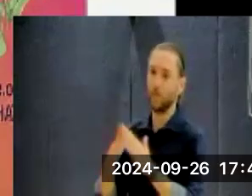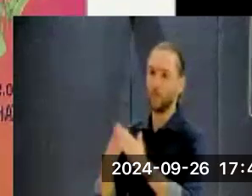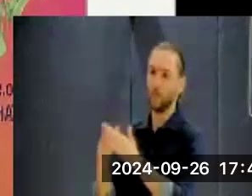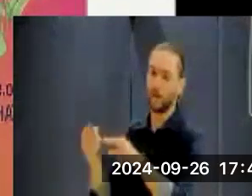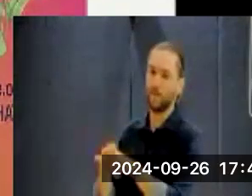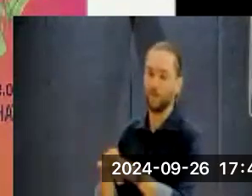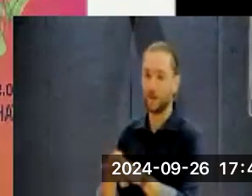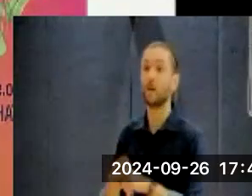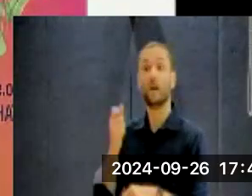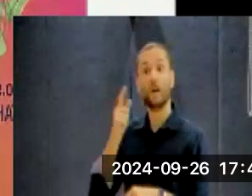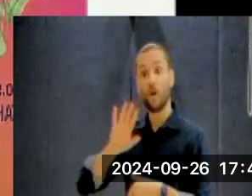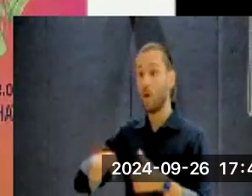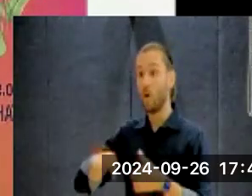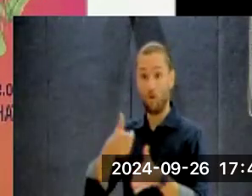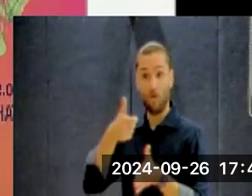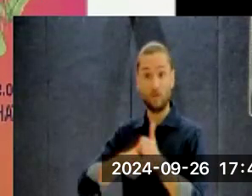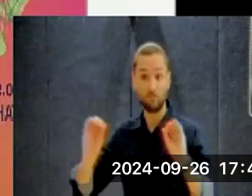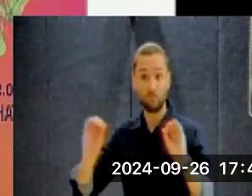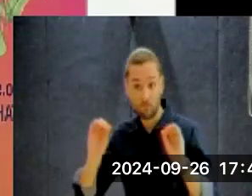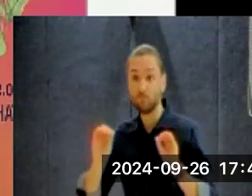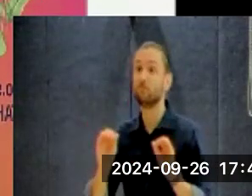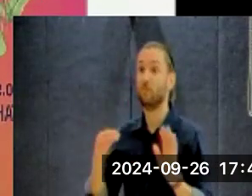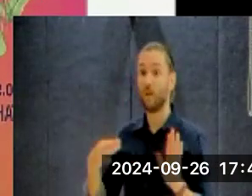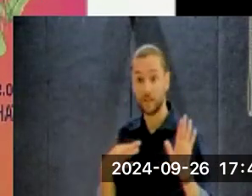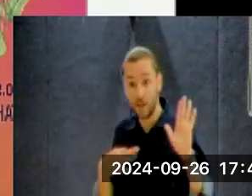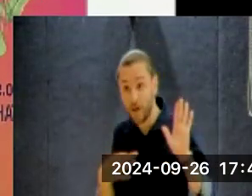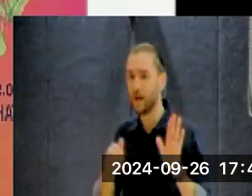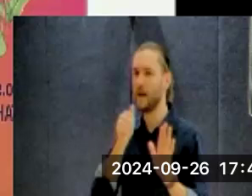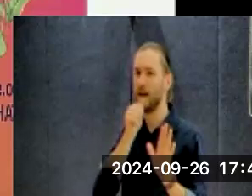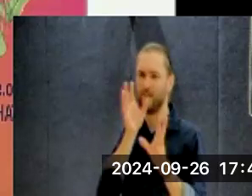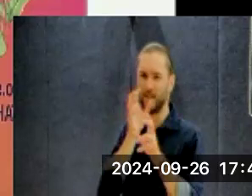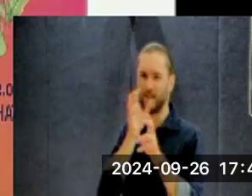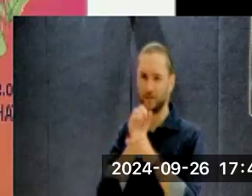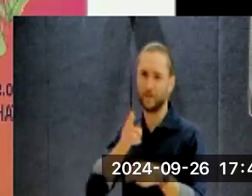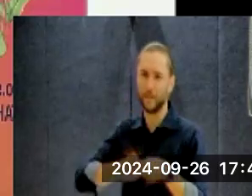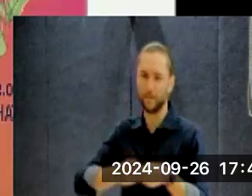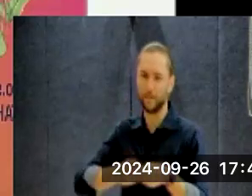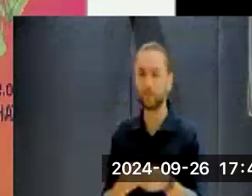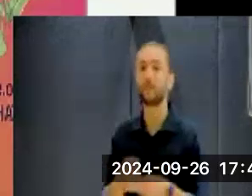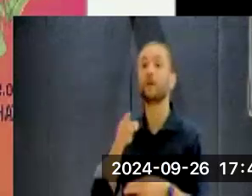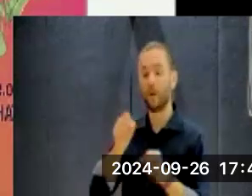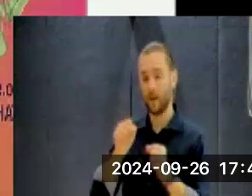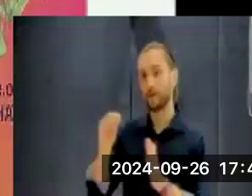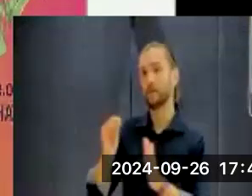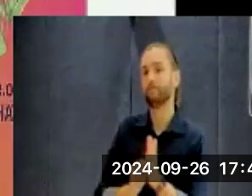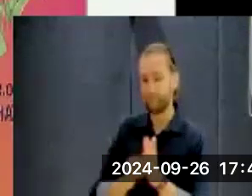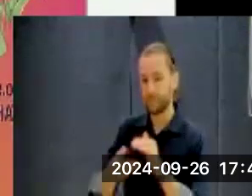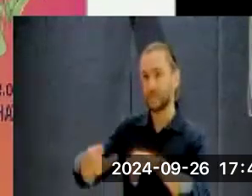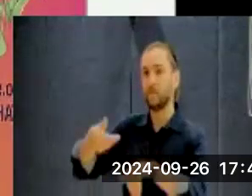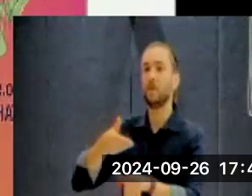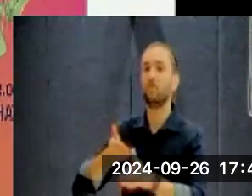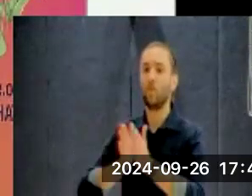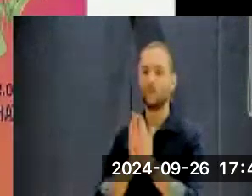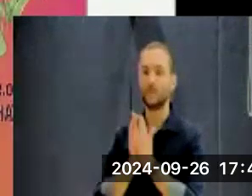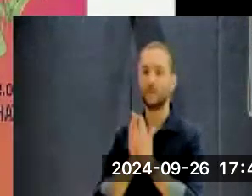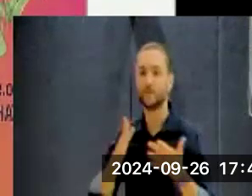free, voluntary, and confidential. CRU services can be requested by completing the request for service form online and